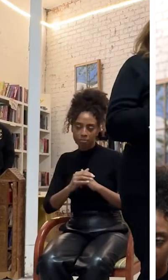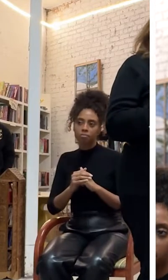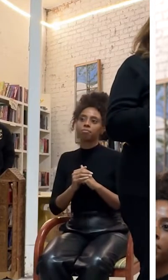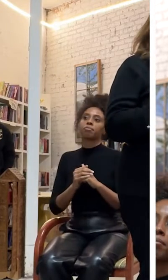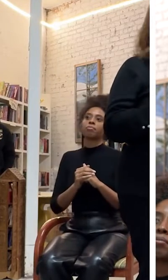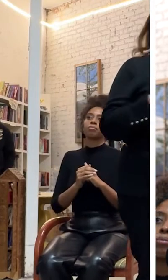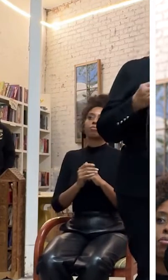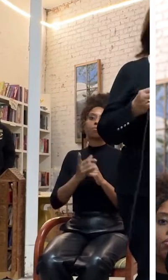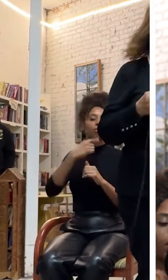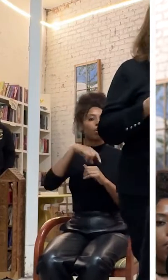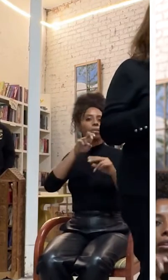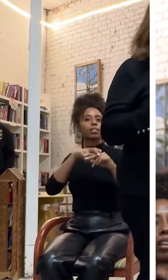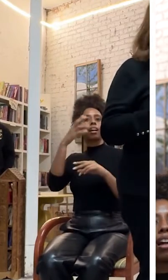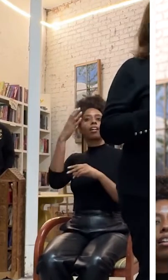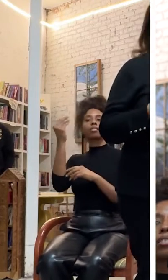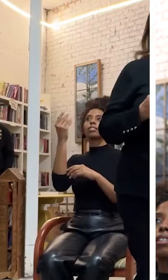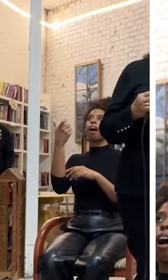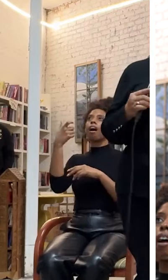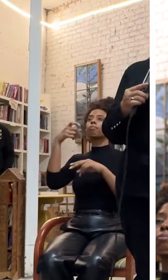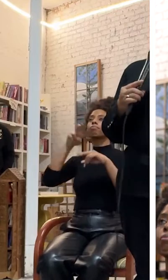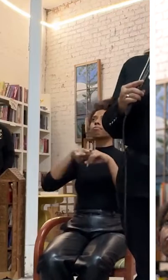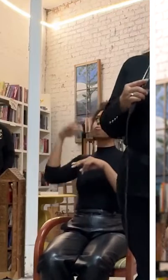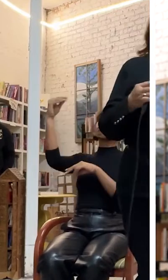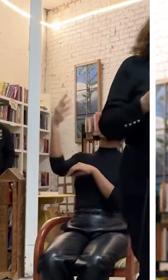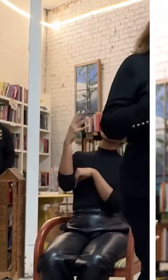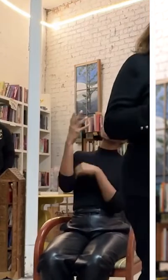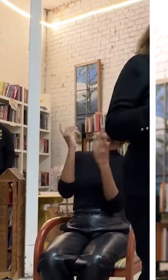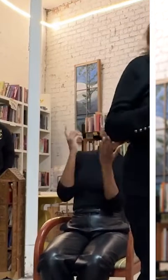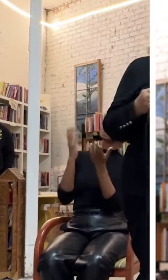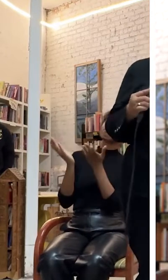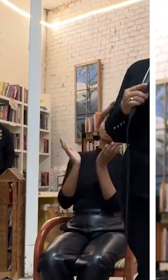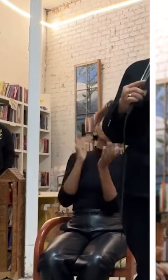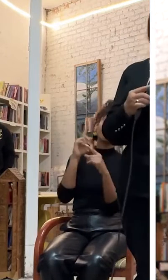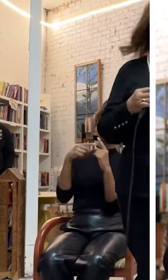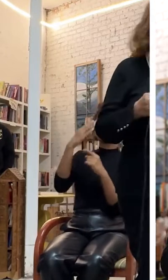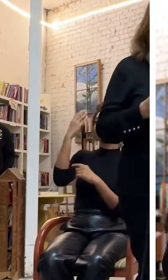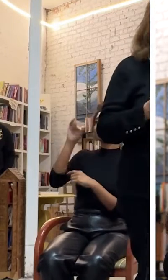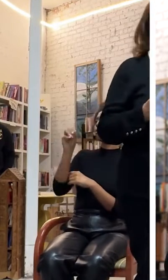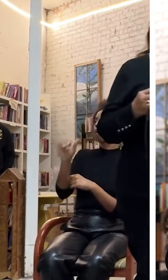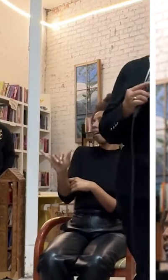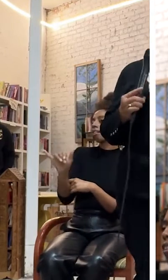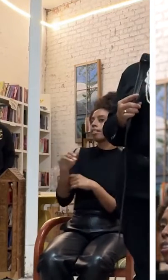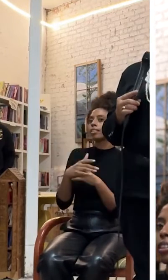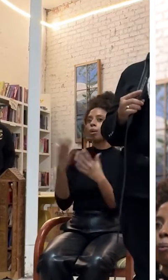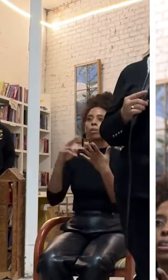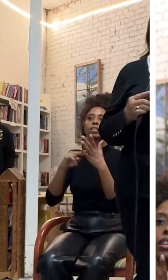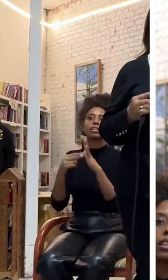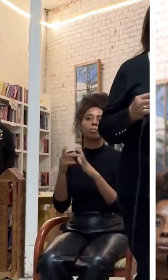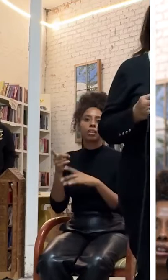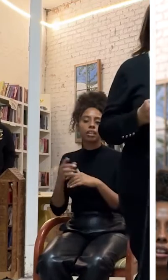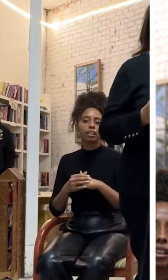then we stood outside in the sunshine and talked about Black joy and what that